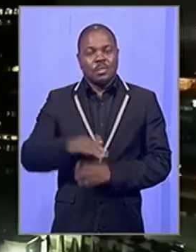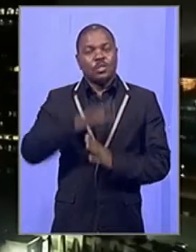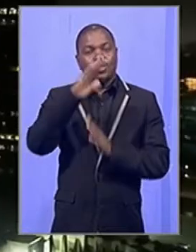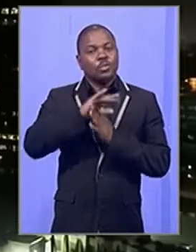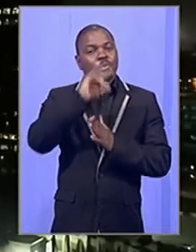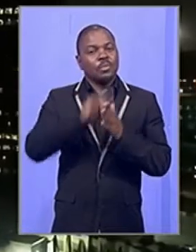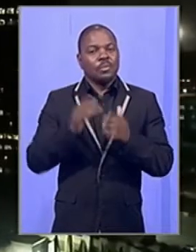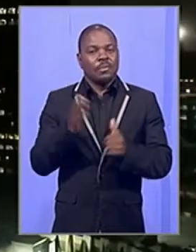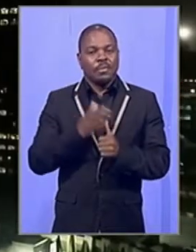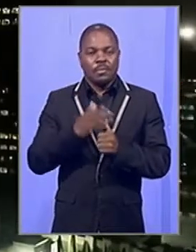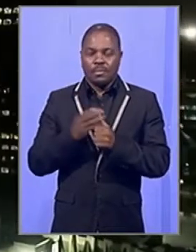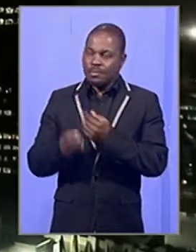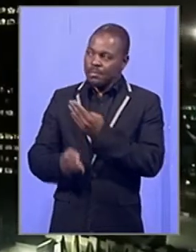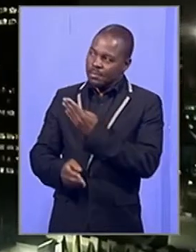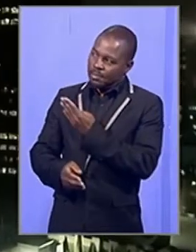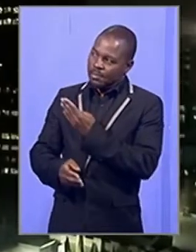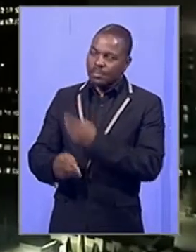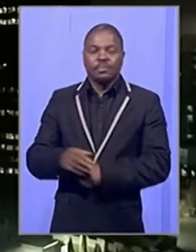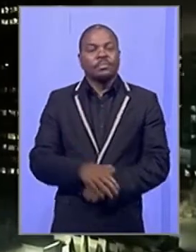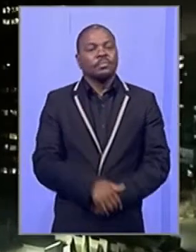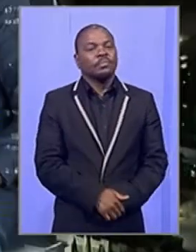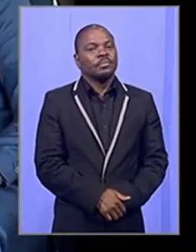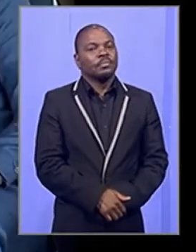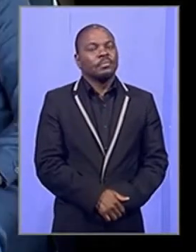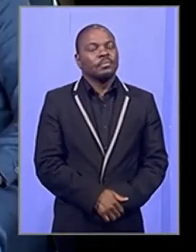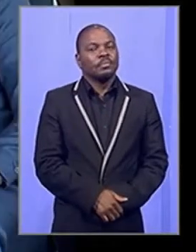ka dihlogo tša tšona.